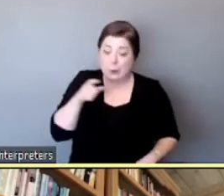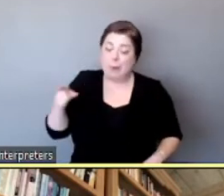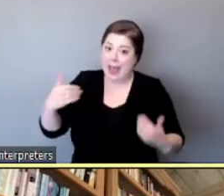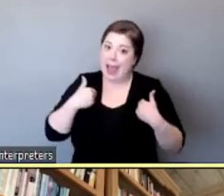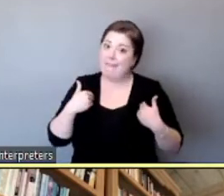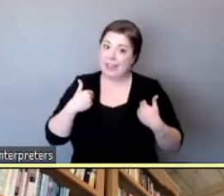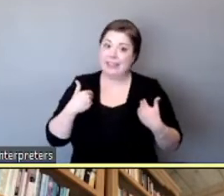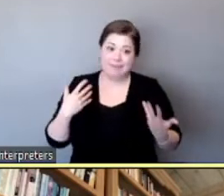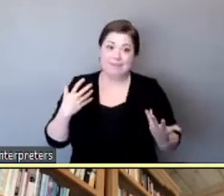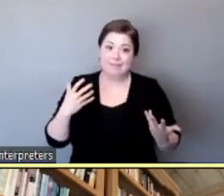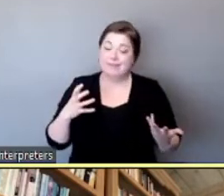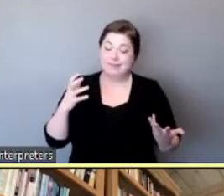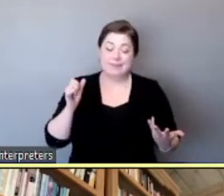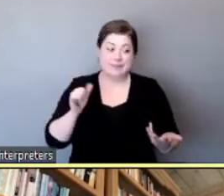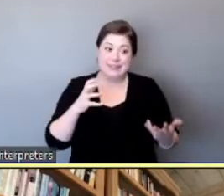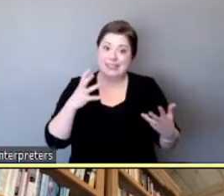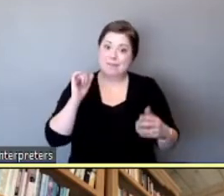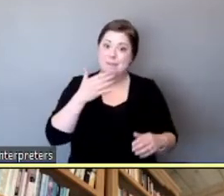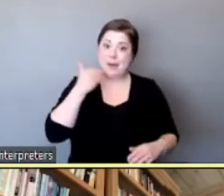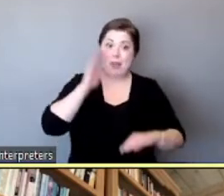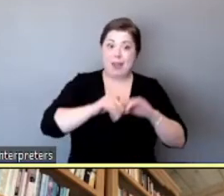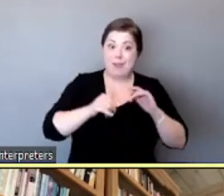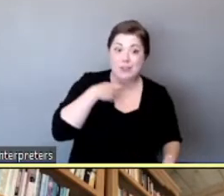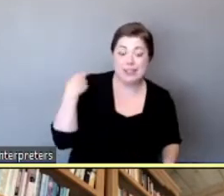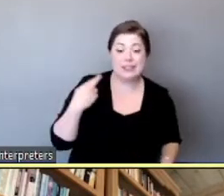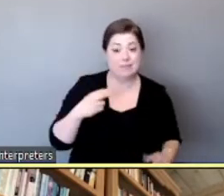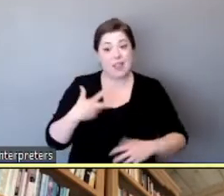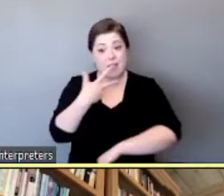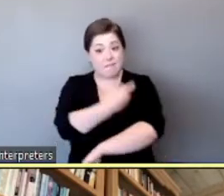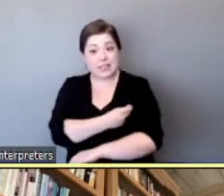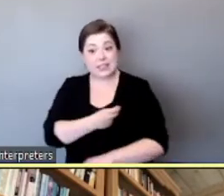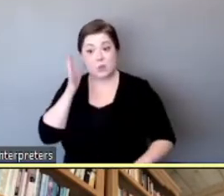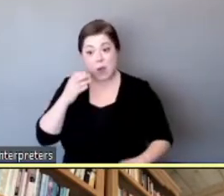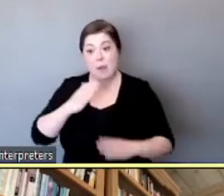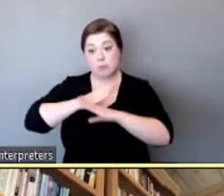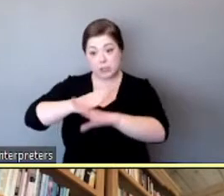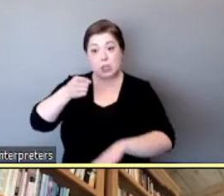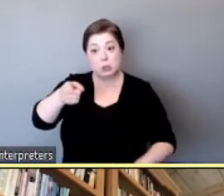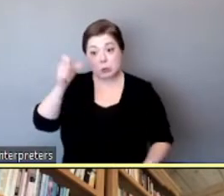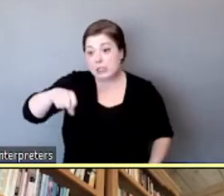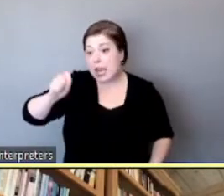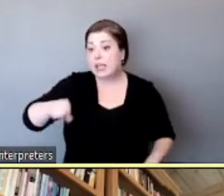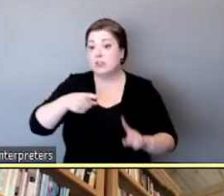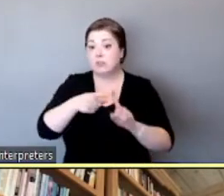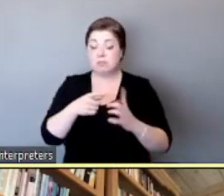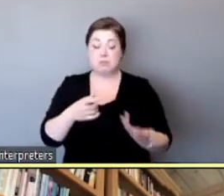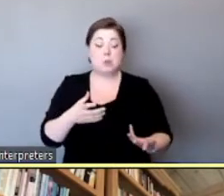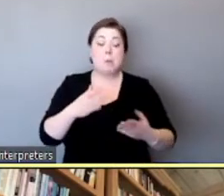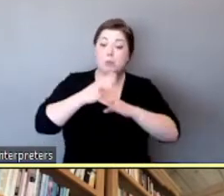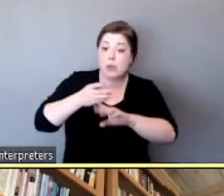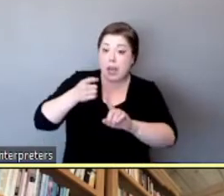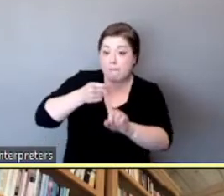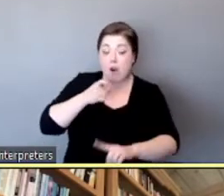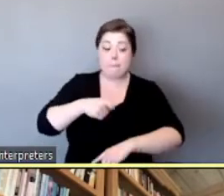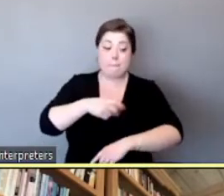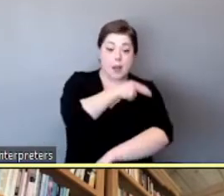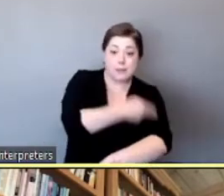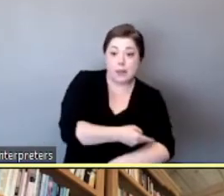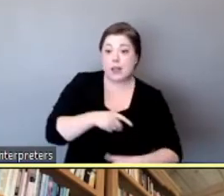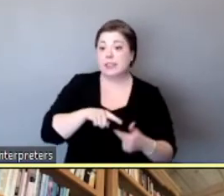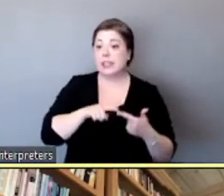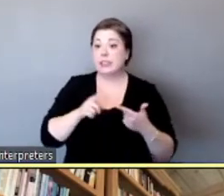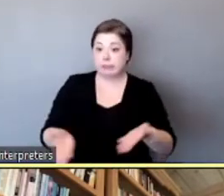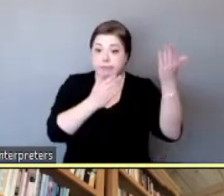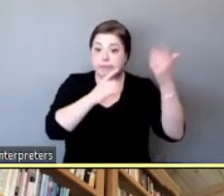will protect you fairly well from hospitalization and death, but you don't want to get it and spread it to someone